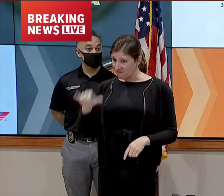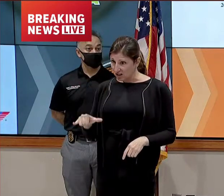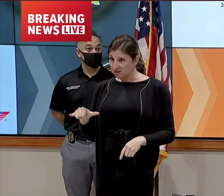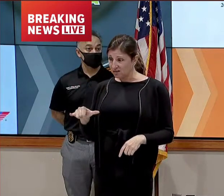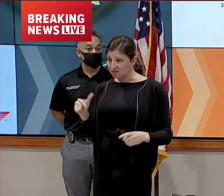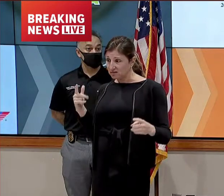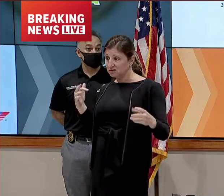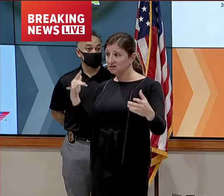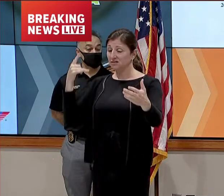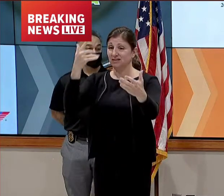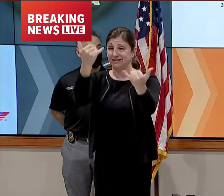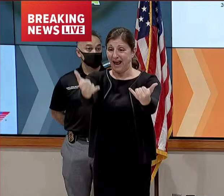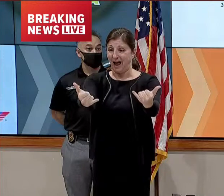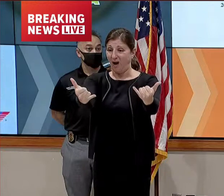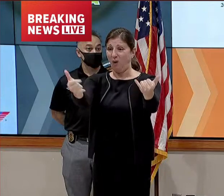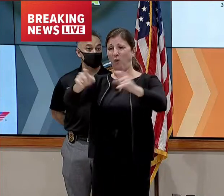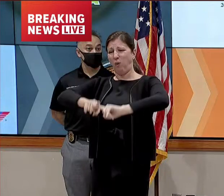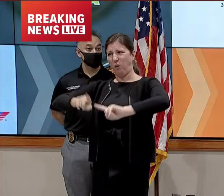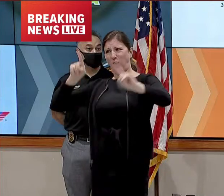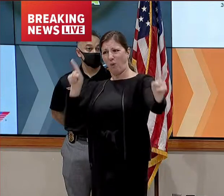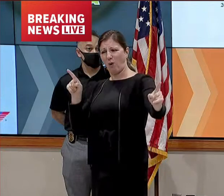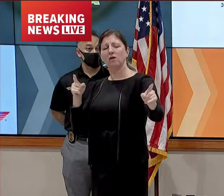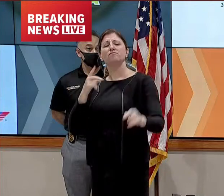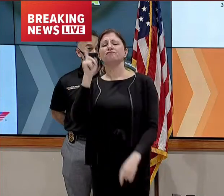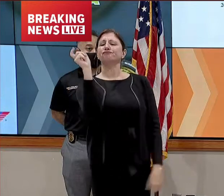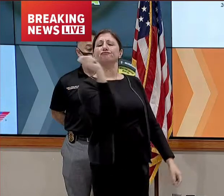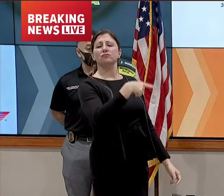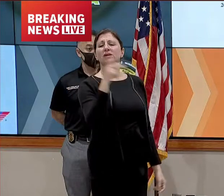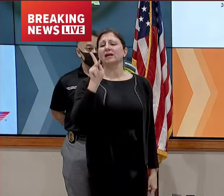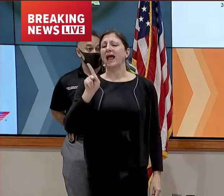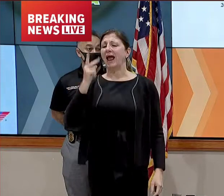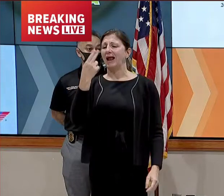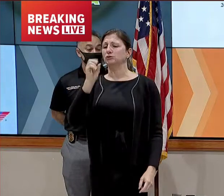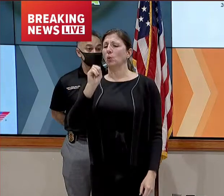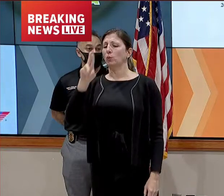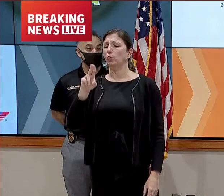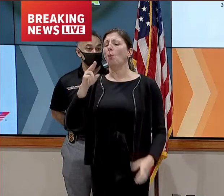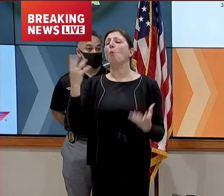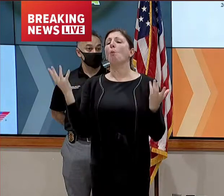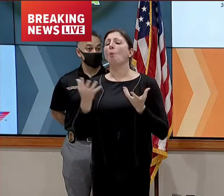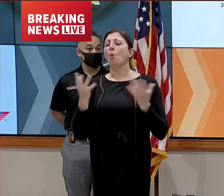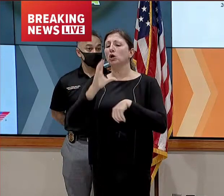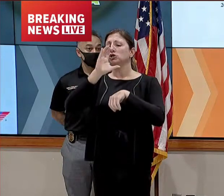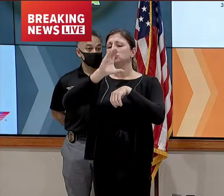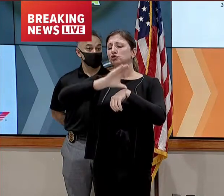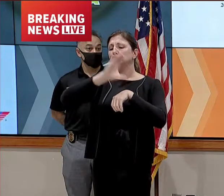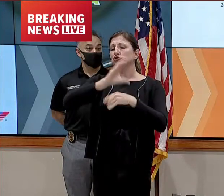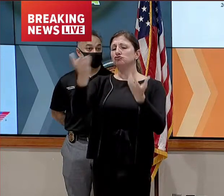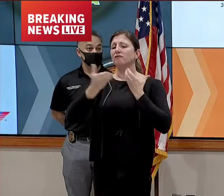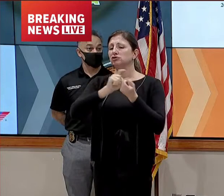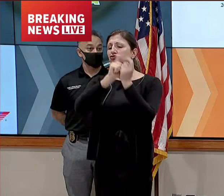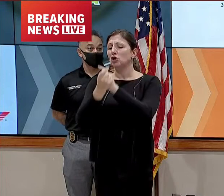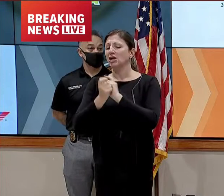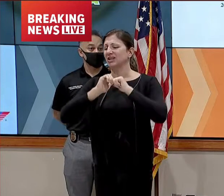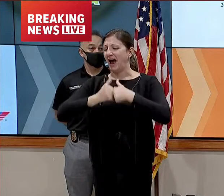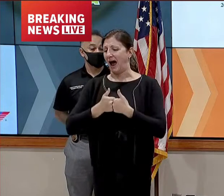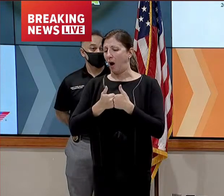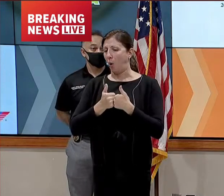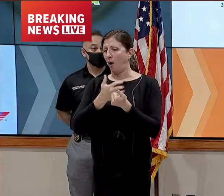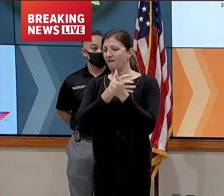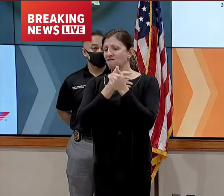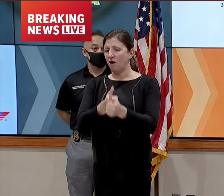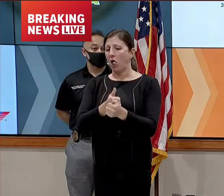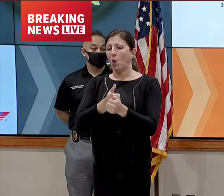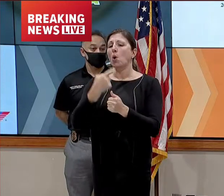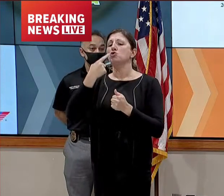as a community. A question from KHOU. What changes will there be on church services in the county following the